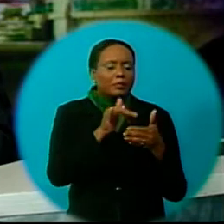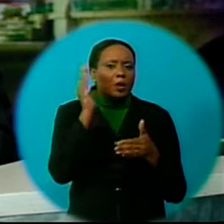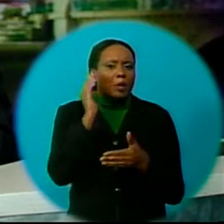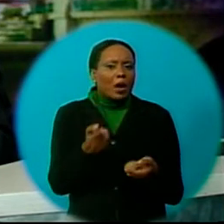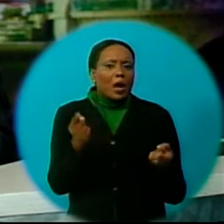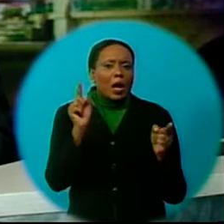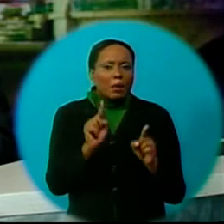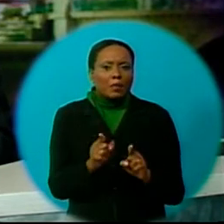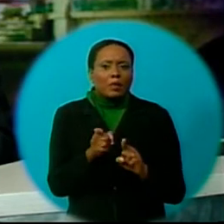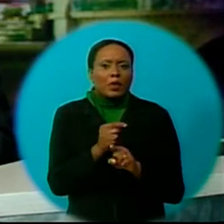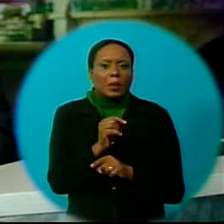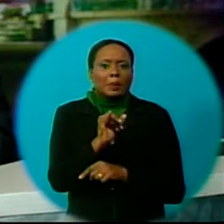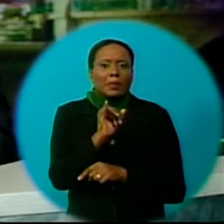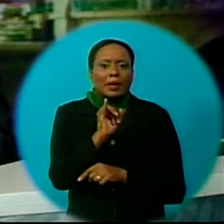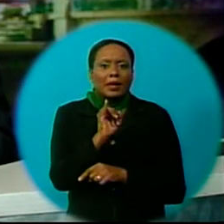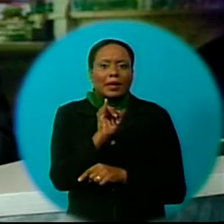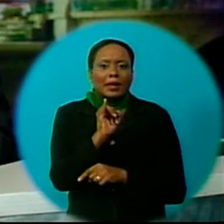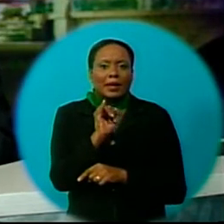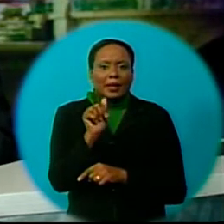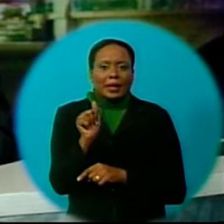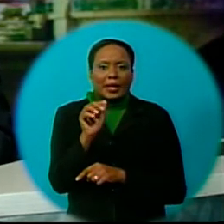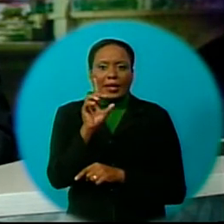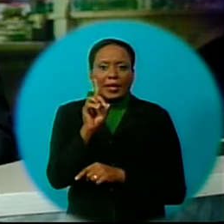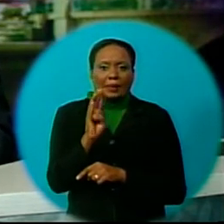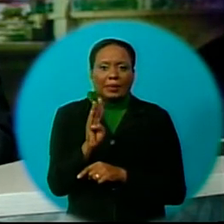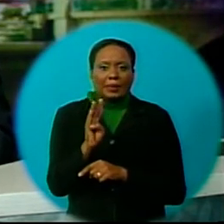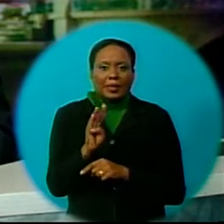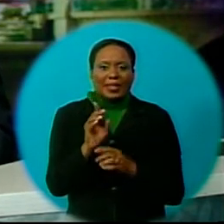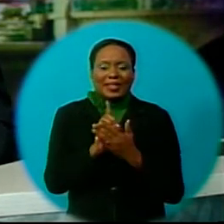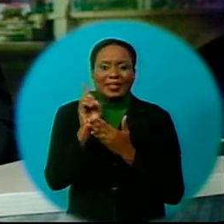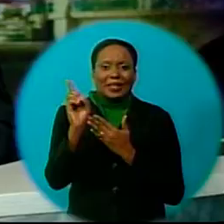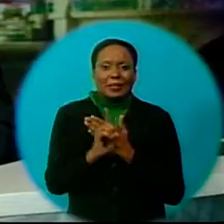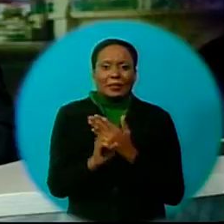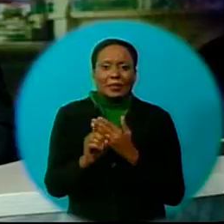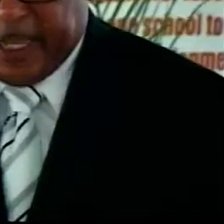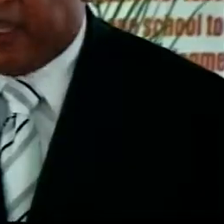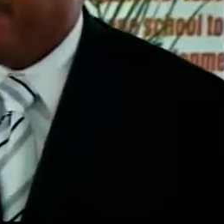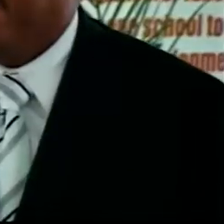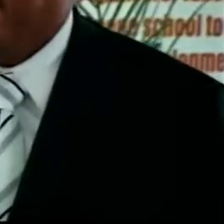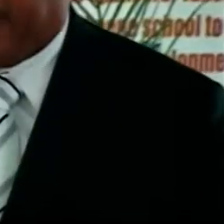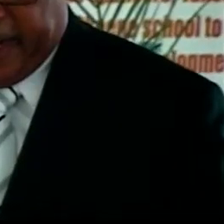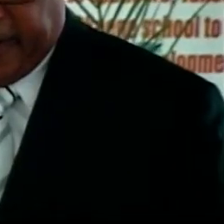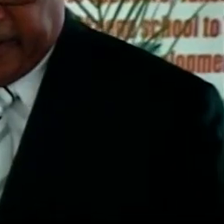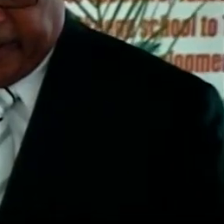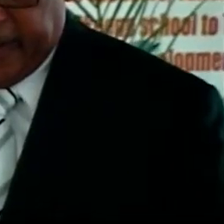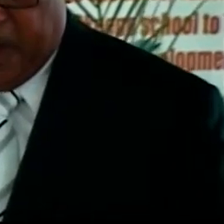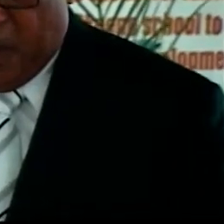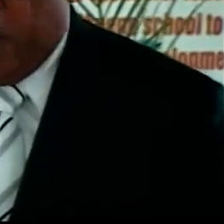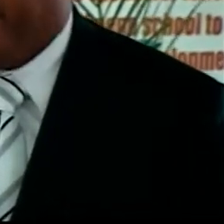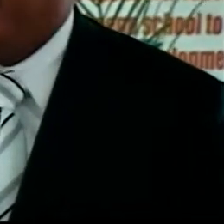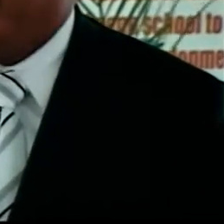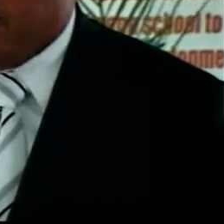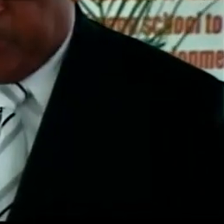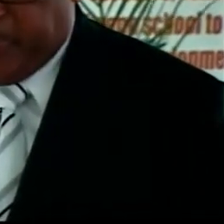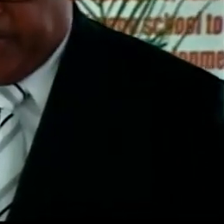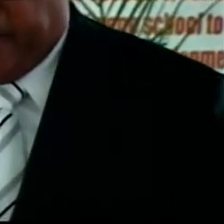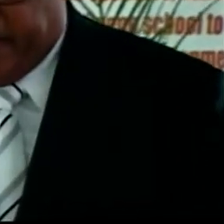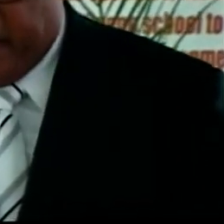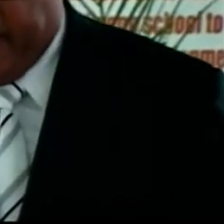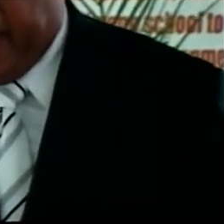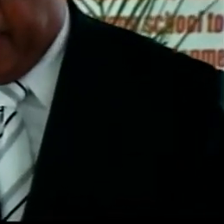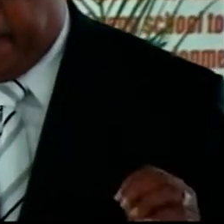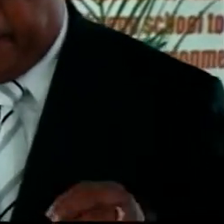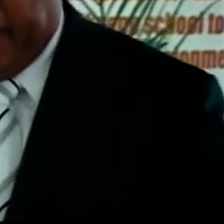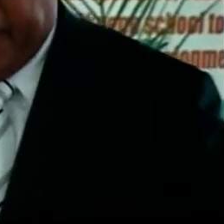consultant from the Inter-American Development Bank in early December. The results of these studies will be used to